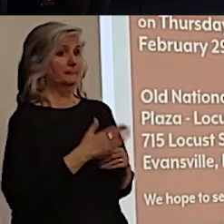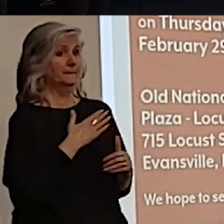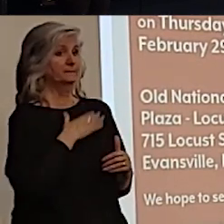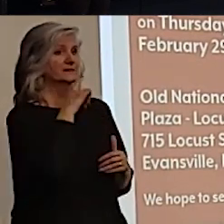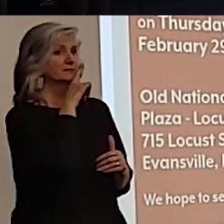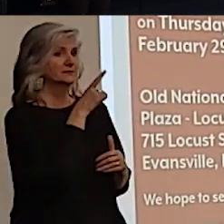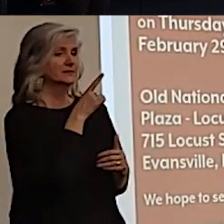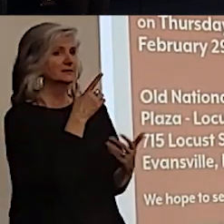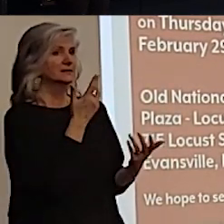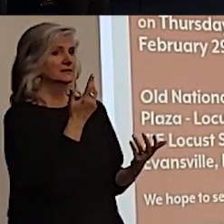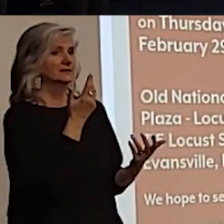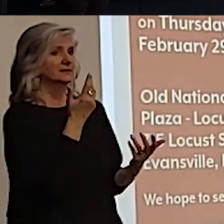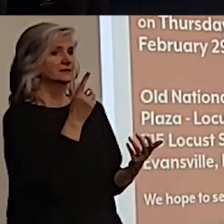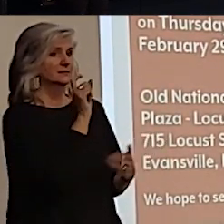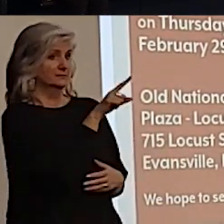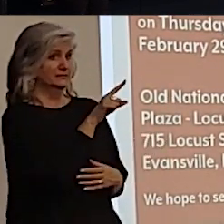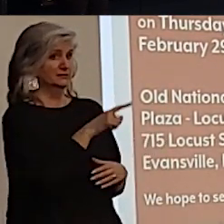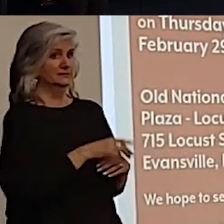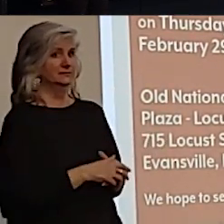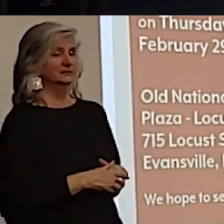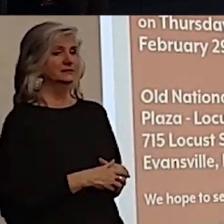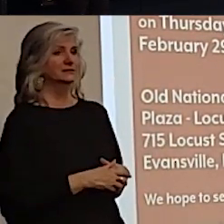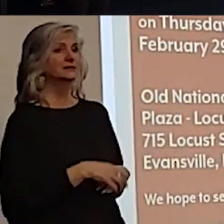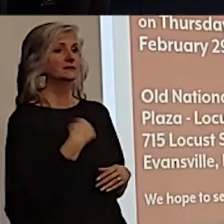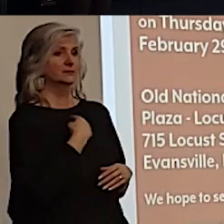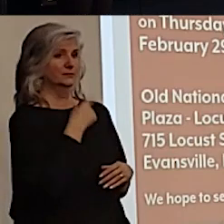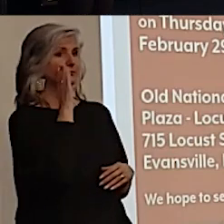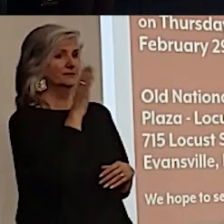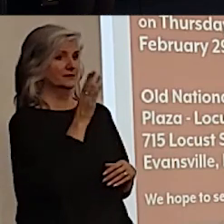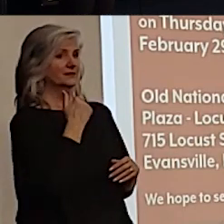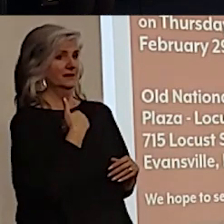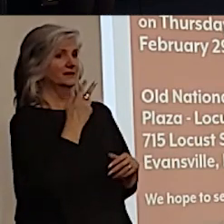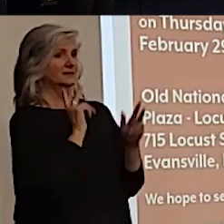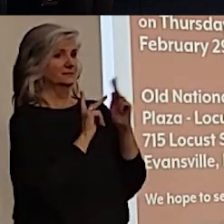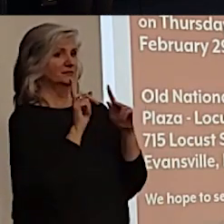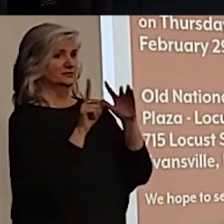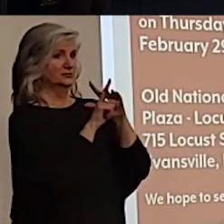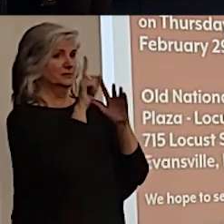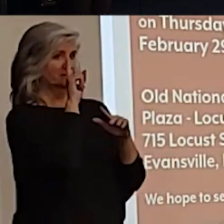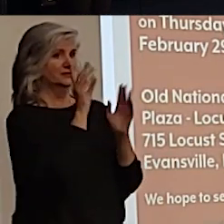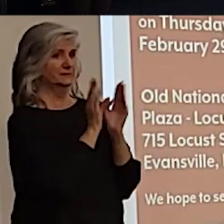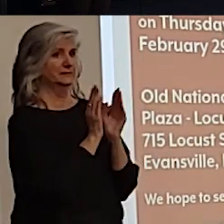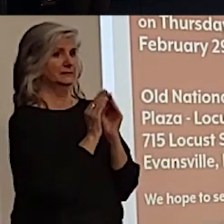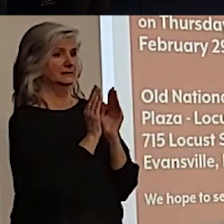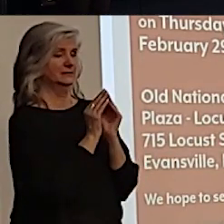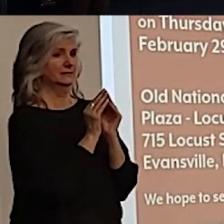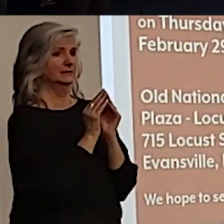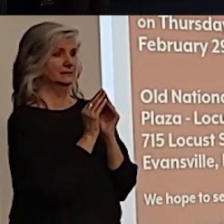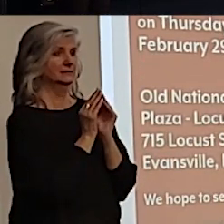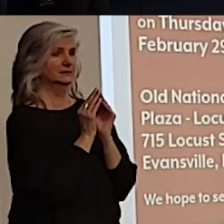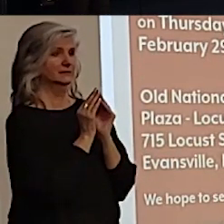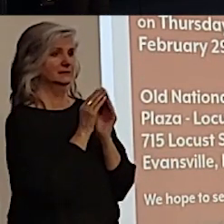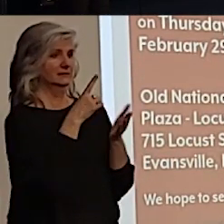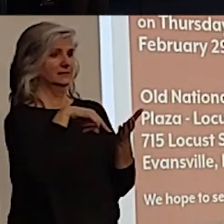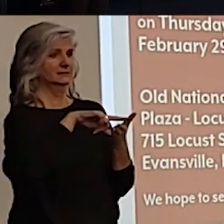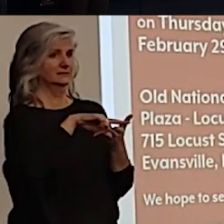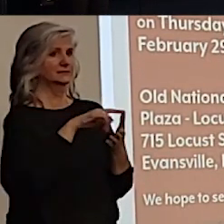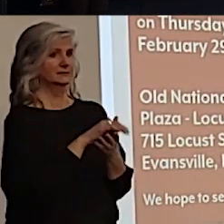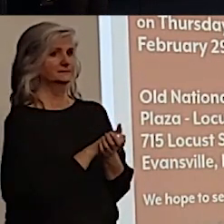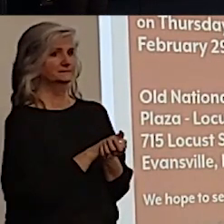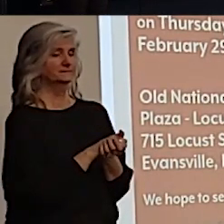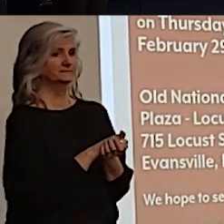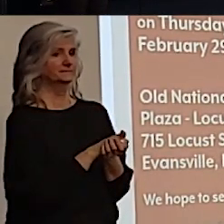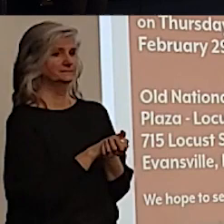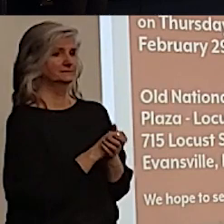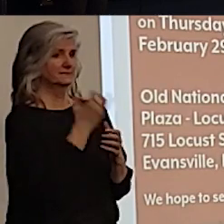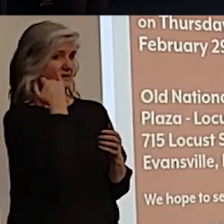real question though, we are going to have people show up for the meeting next week.